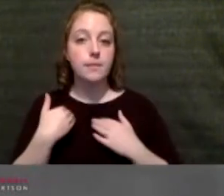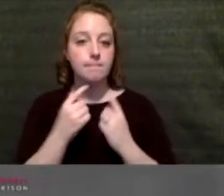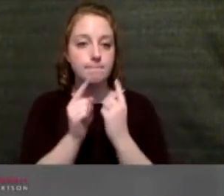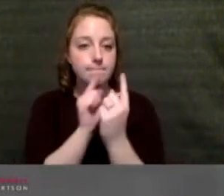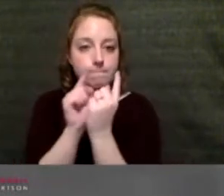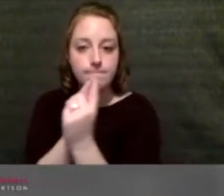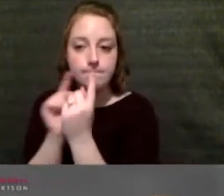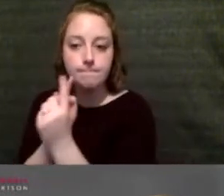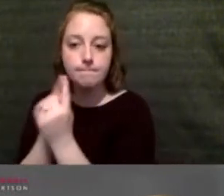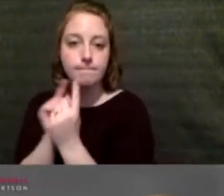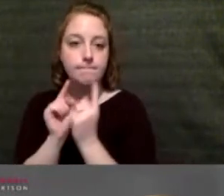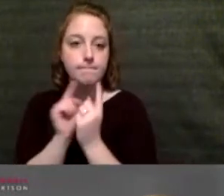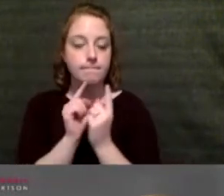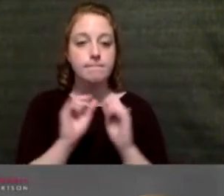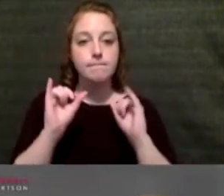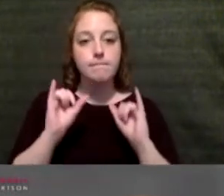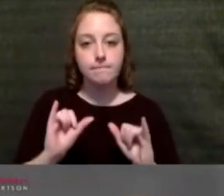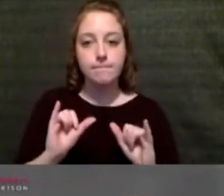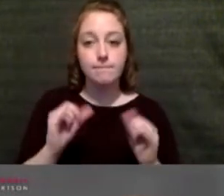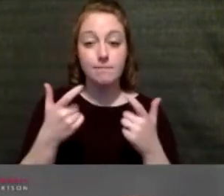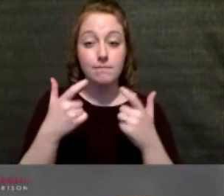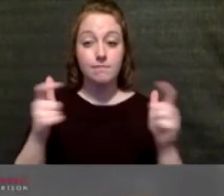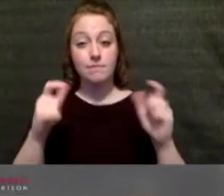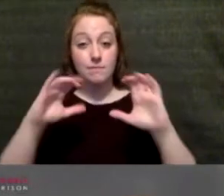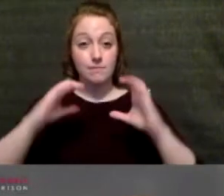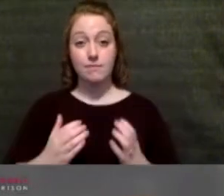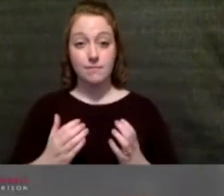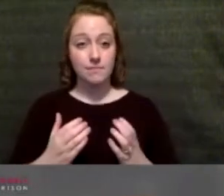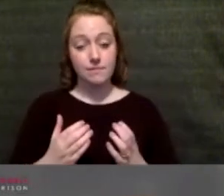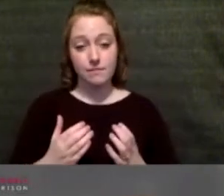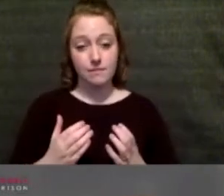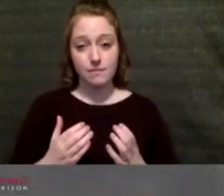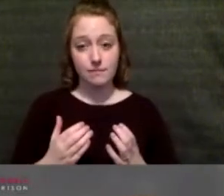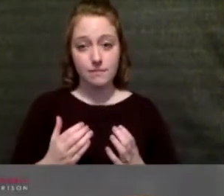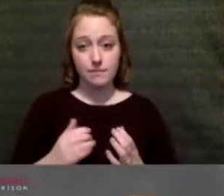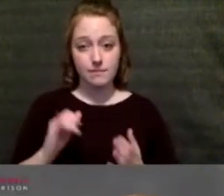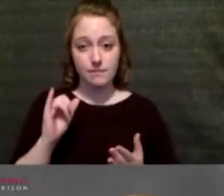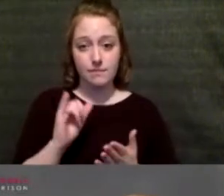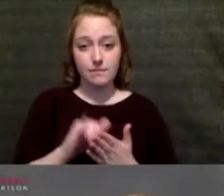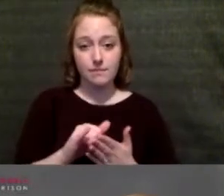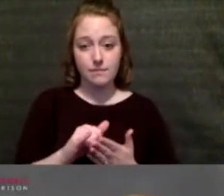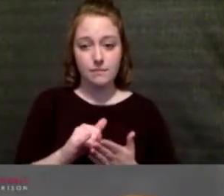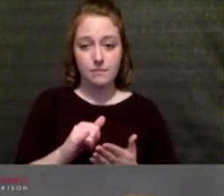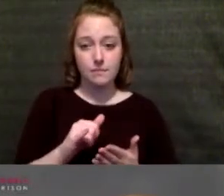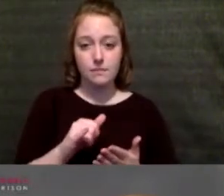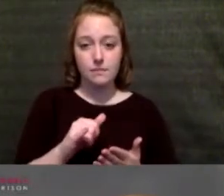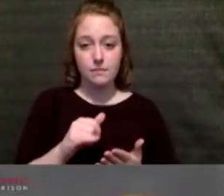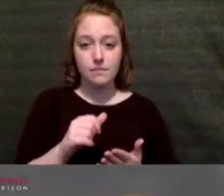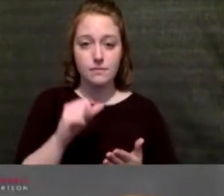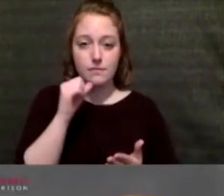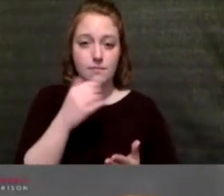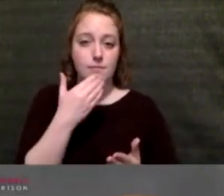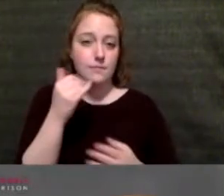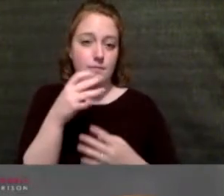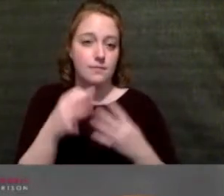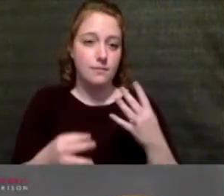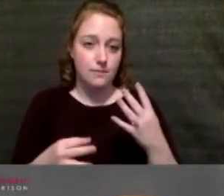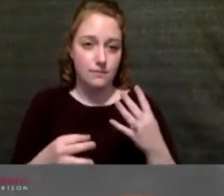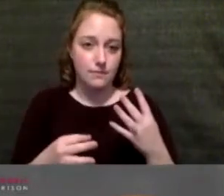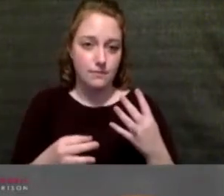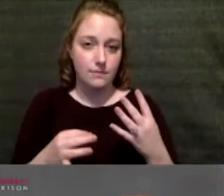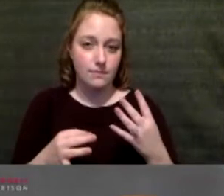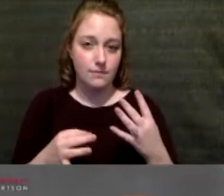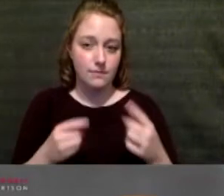time with the students and making larger classes are not the, the, the way to go. It's the opposite.